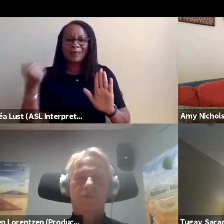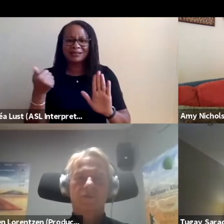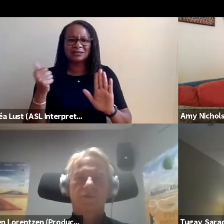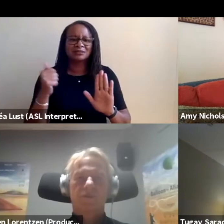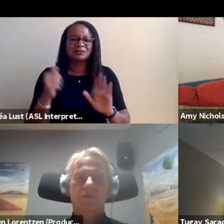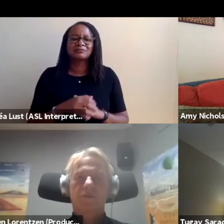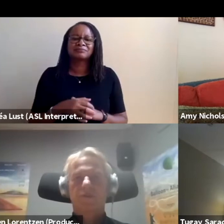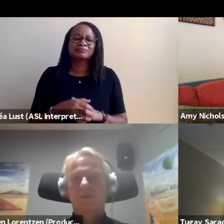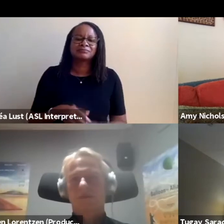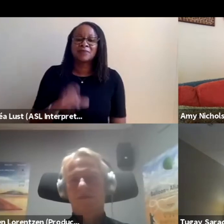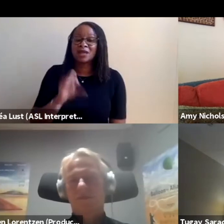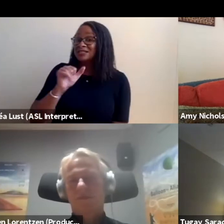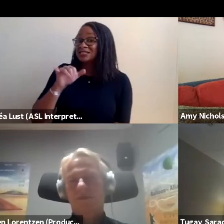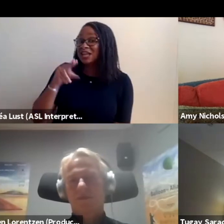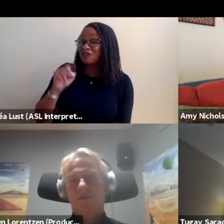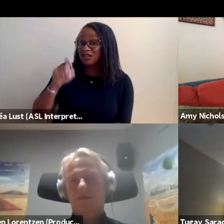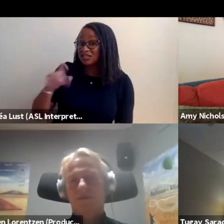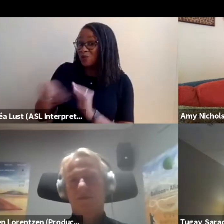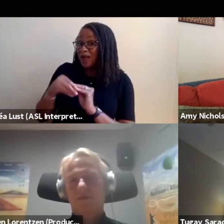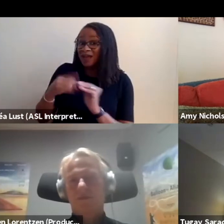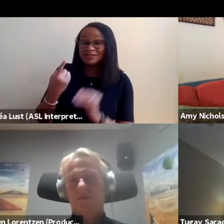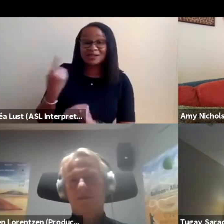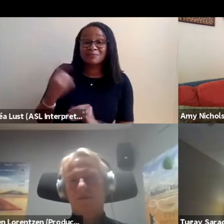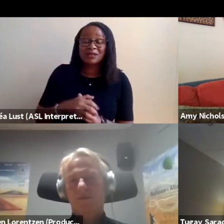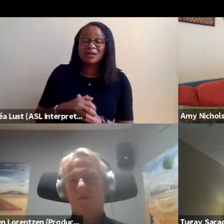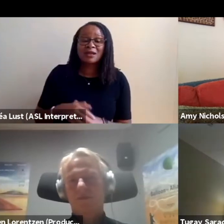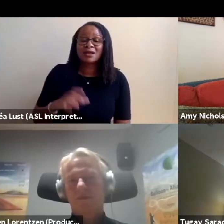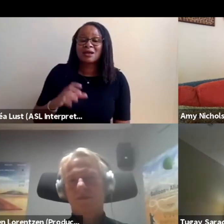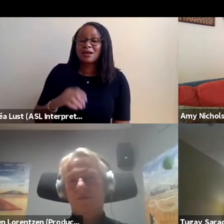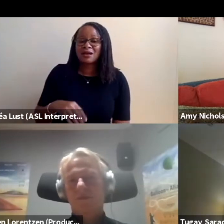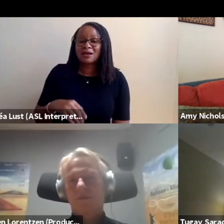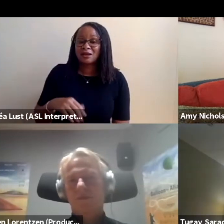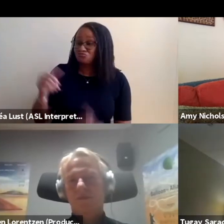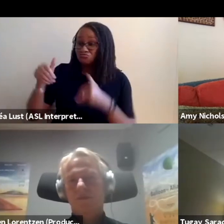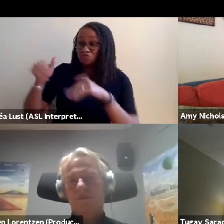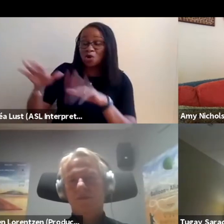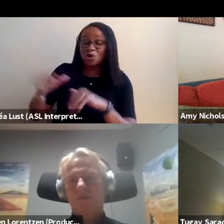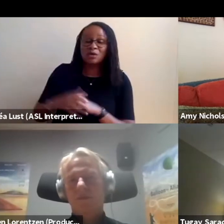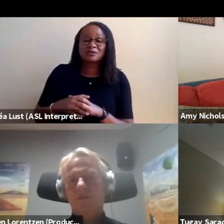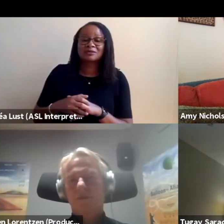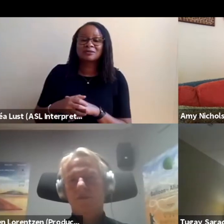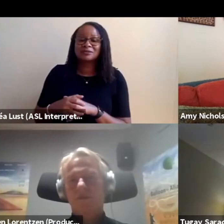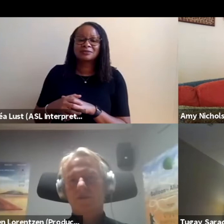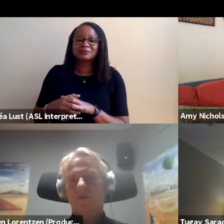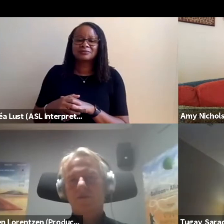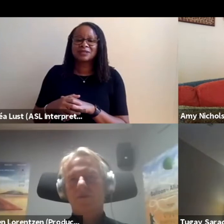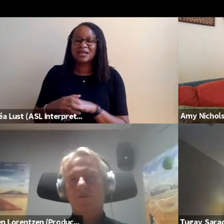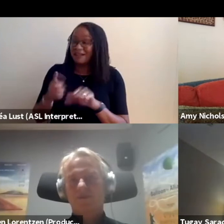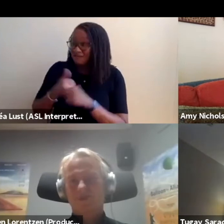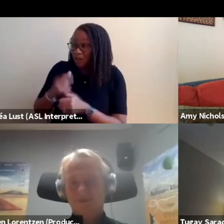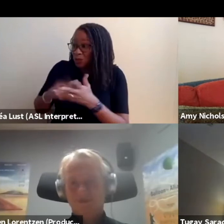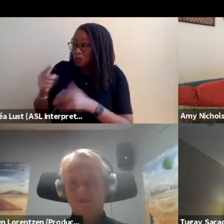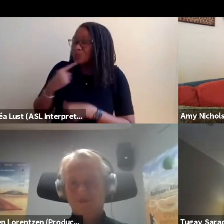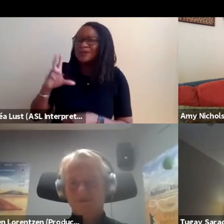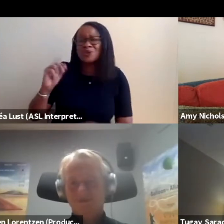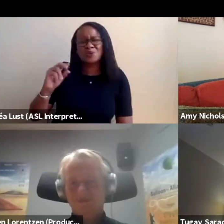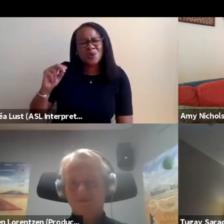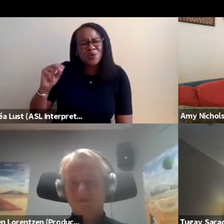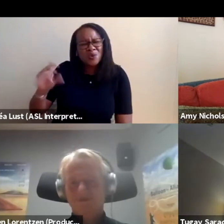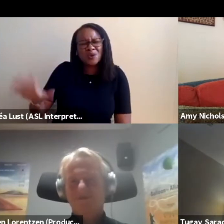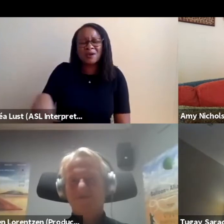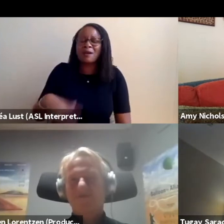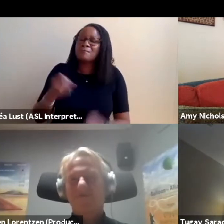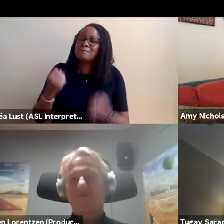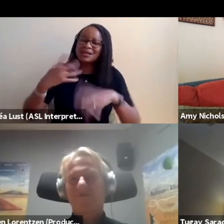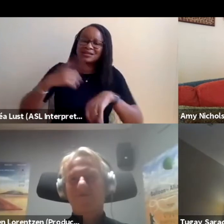I have to add something. I don't just say go and I did what you said. No, I have to. Now I remember many